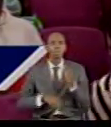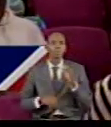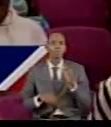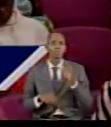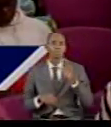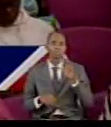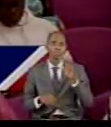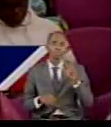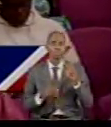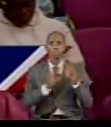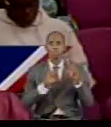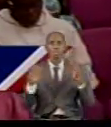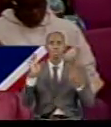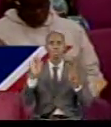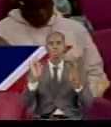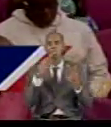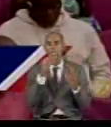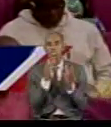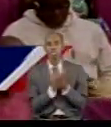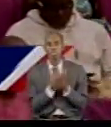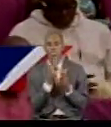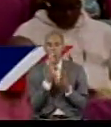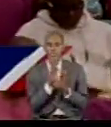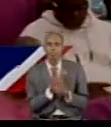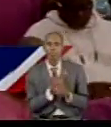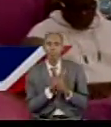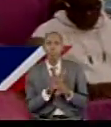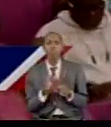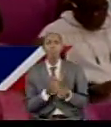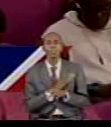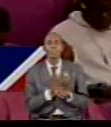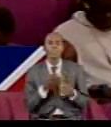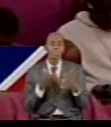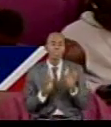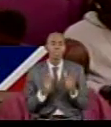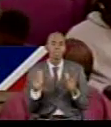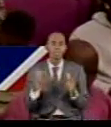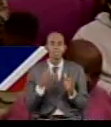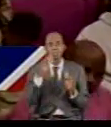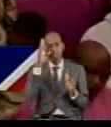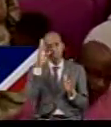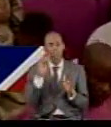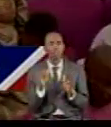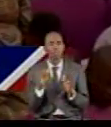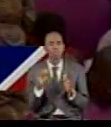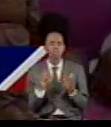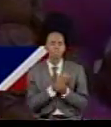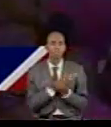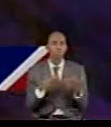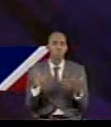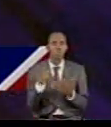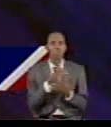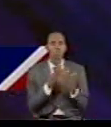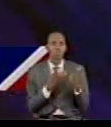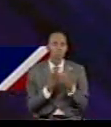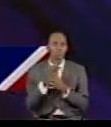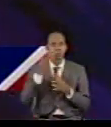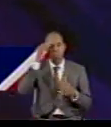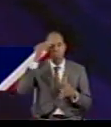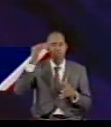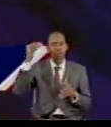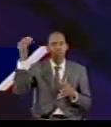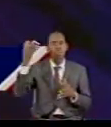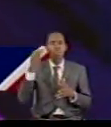8, beware lest any man spoil you through philosophy of vain